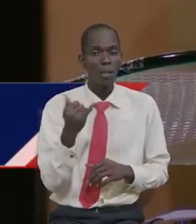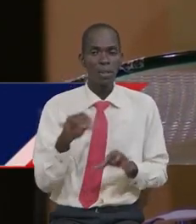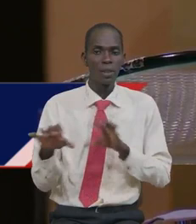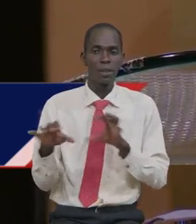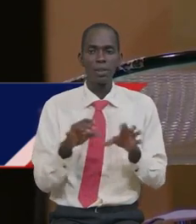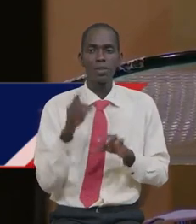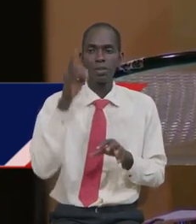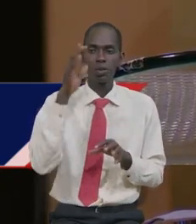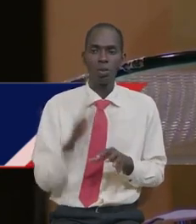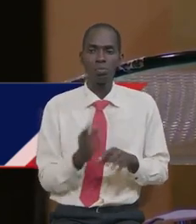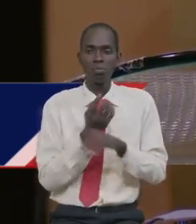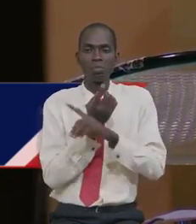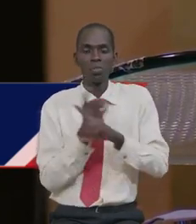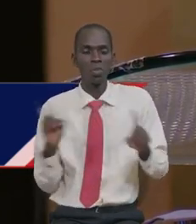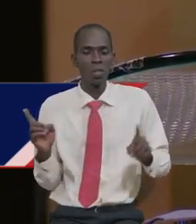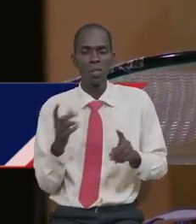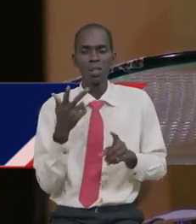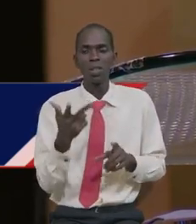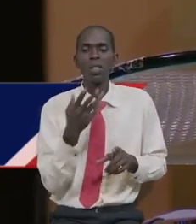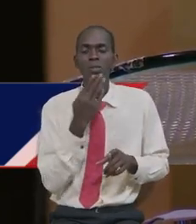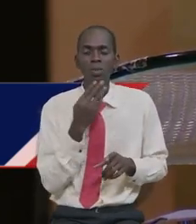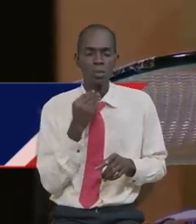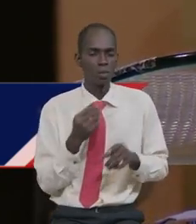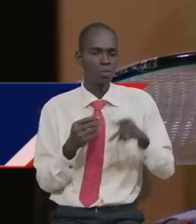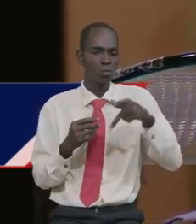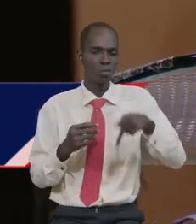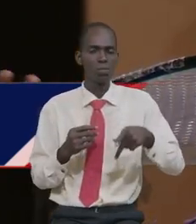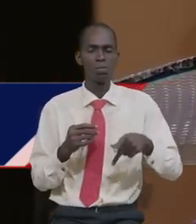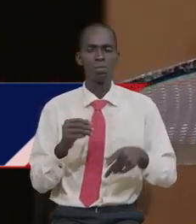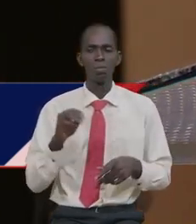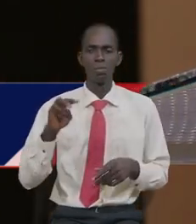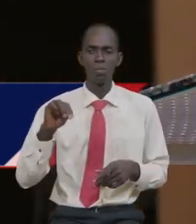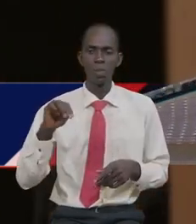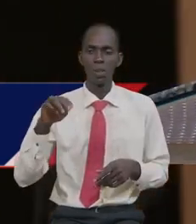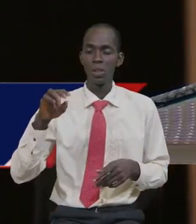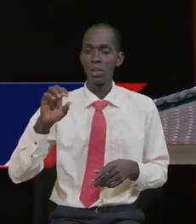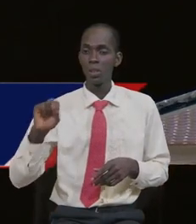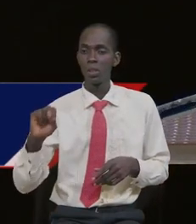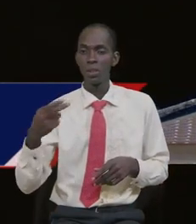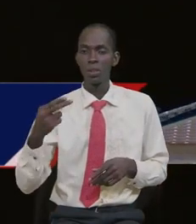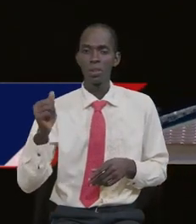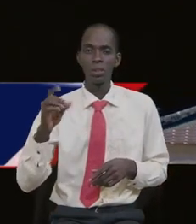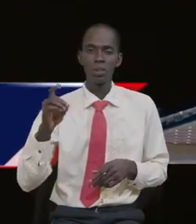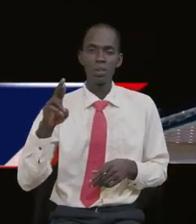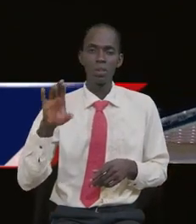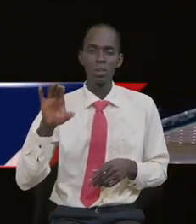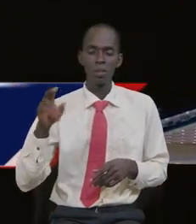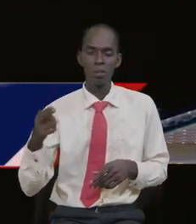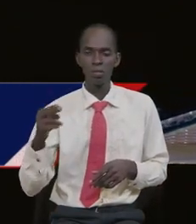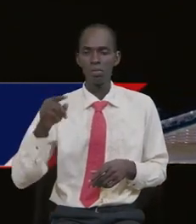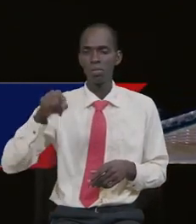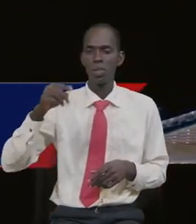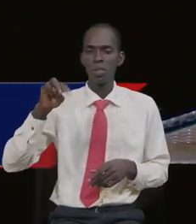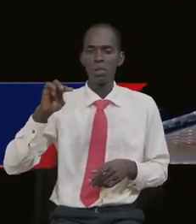deliver Shadrach, Meshach, and Abednego? Why? As He promised, He's going to deliver you. He